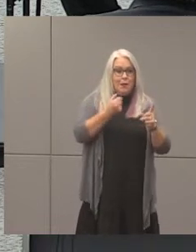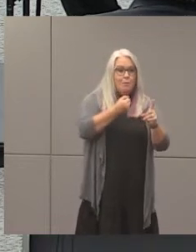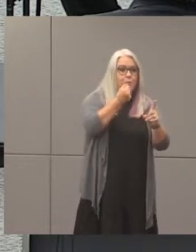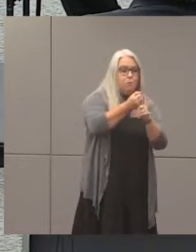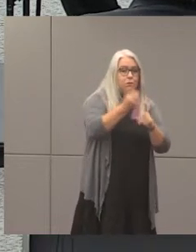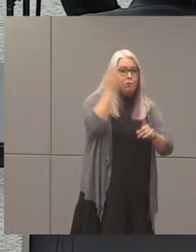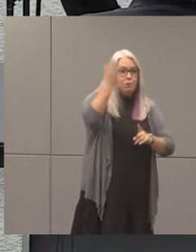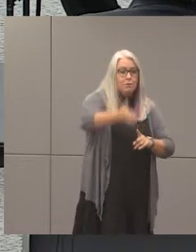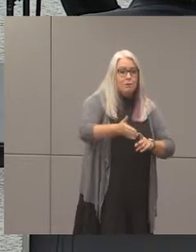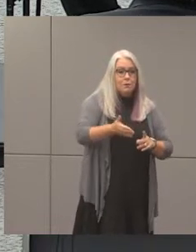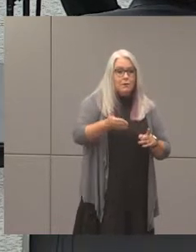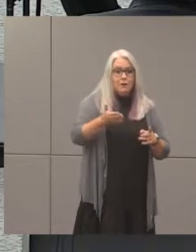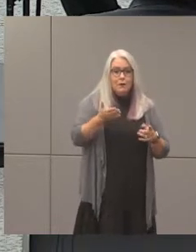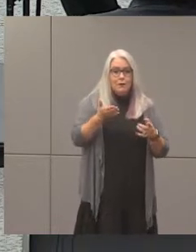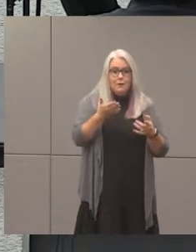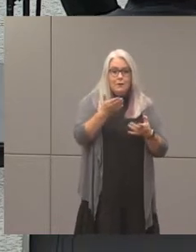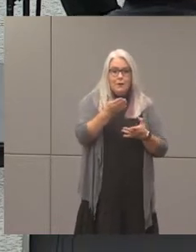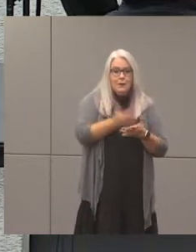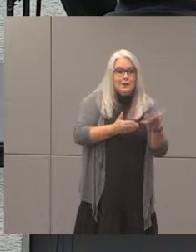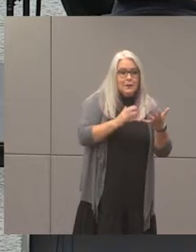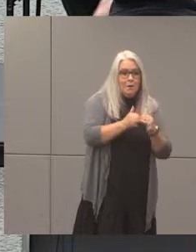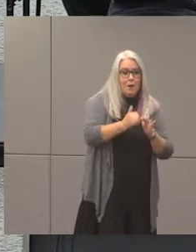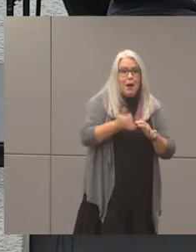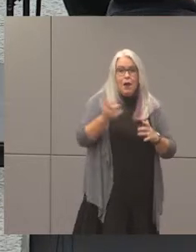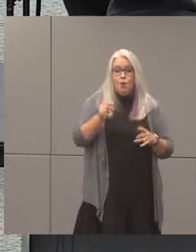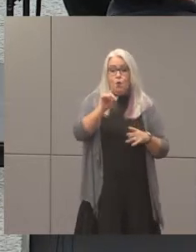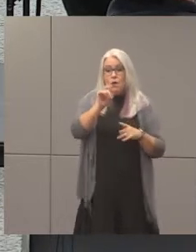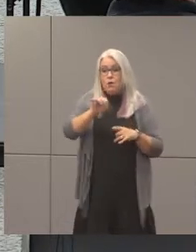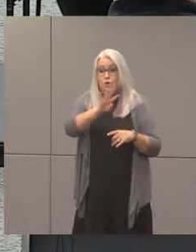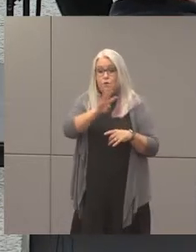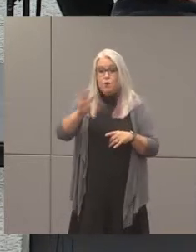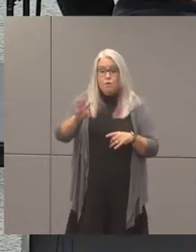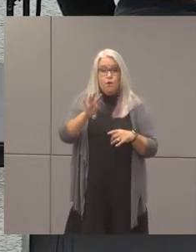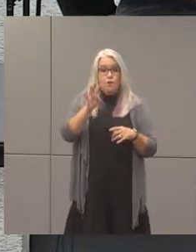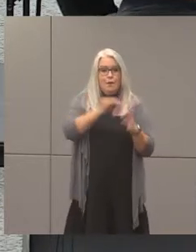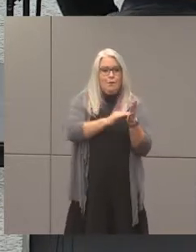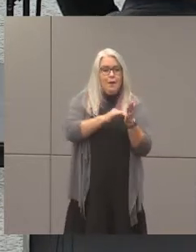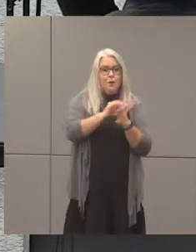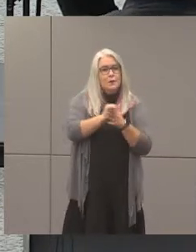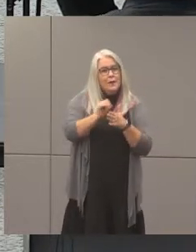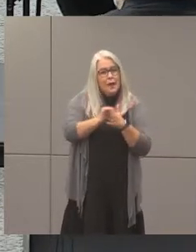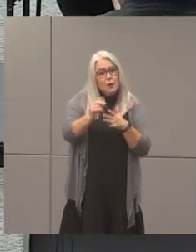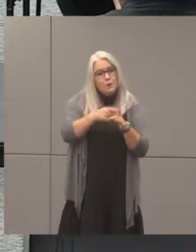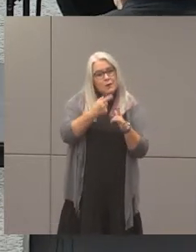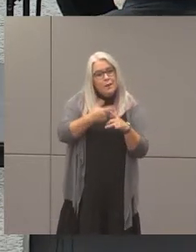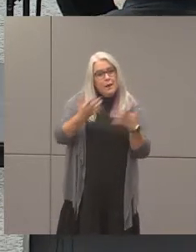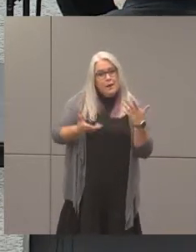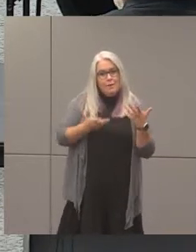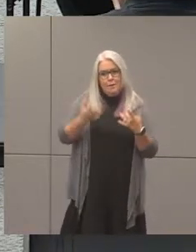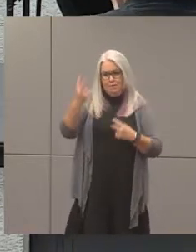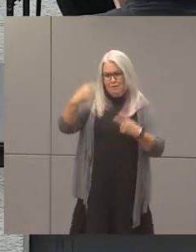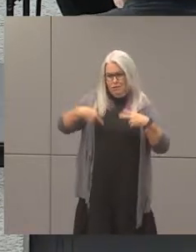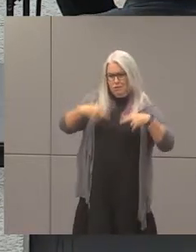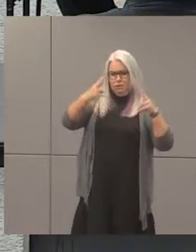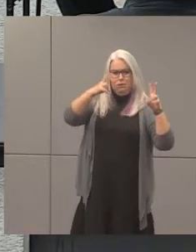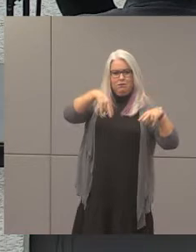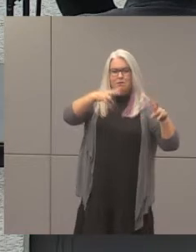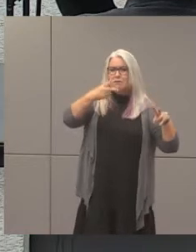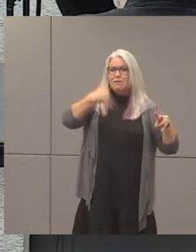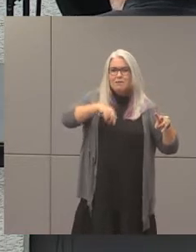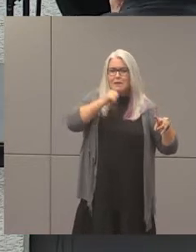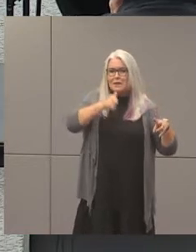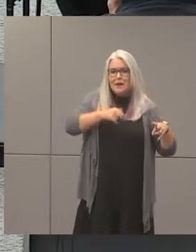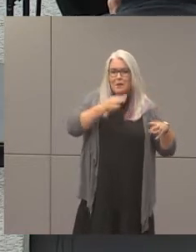somehow? I mean, we're stuck paying $144,000 and then getting treated like absolute dirt.